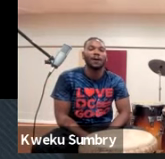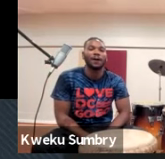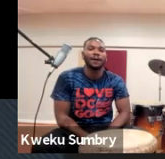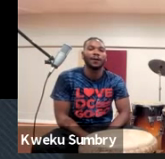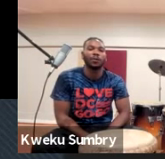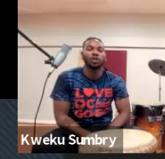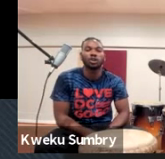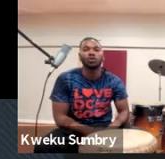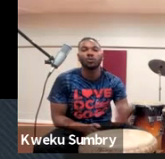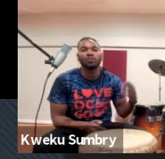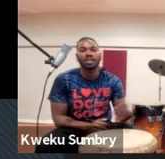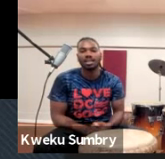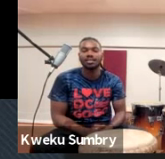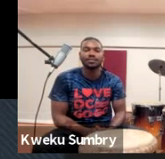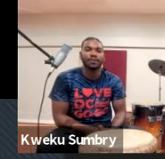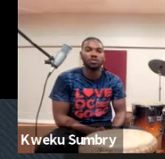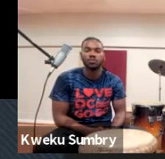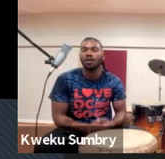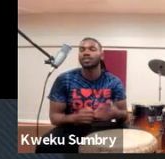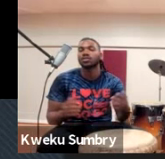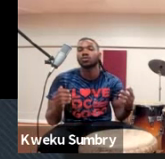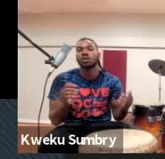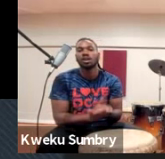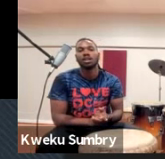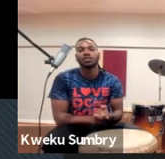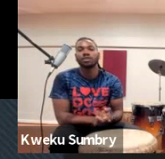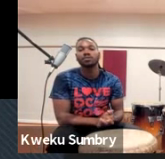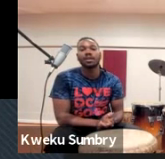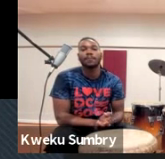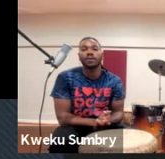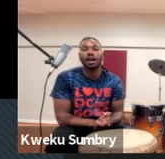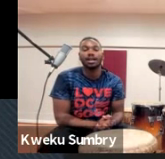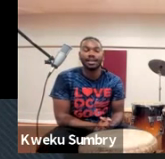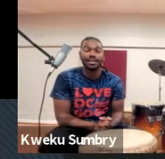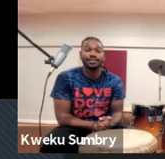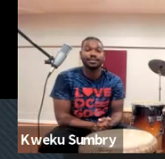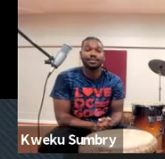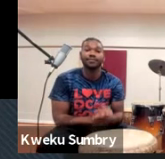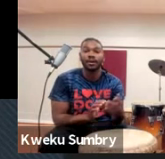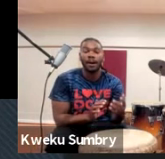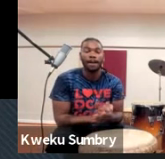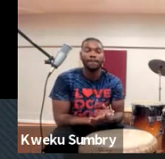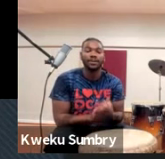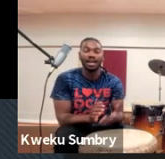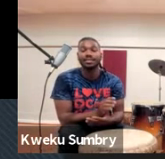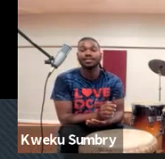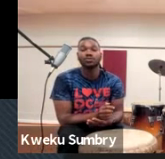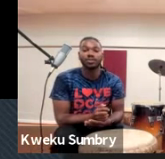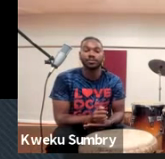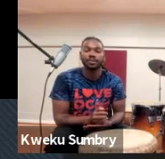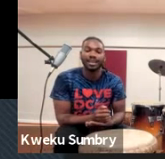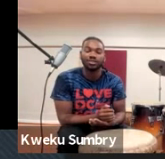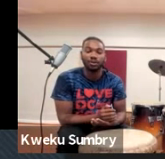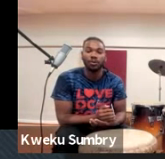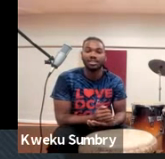so we're going to go from Balanta to Bounce Beat. All right, so the rhythms that bring our dance to life. Balanta is a